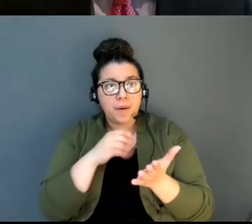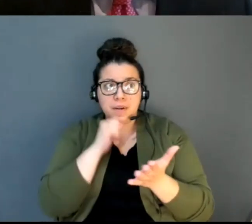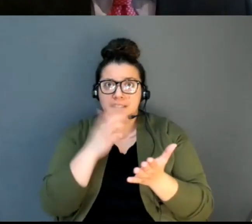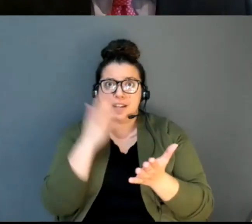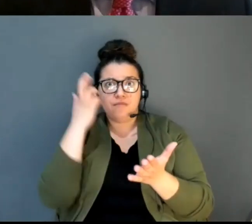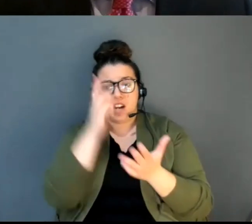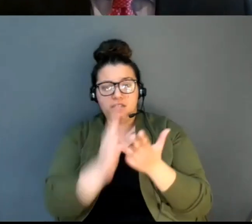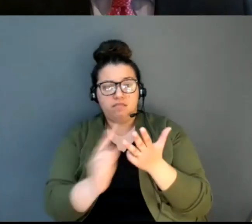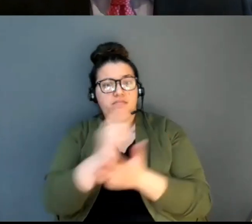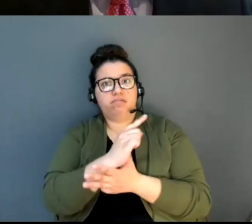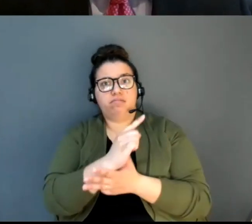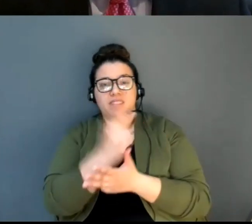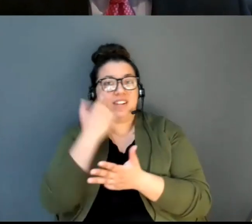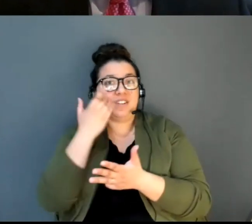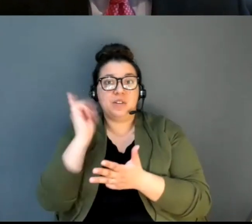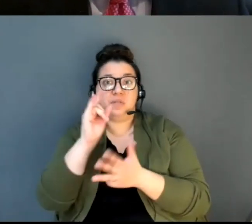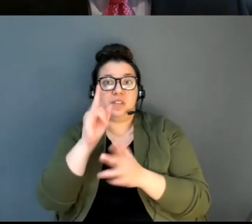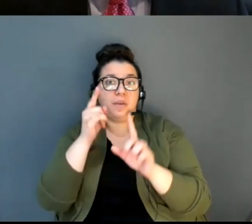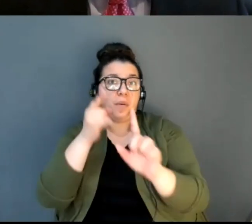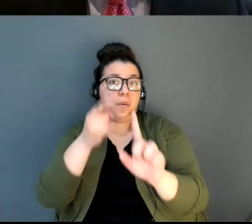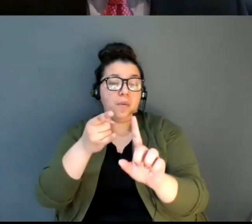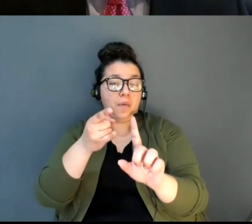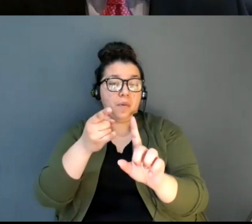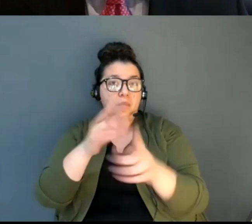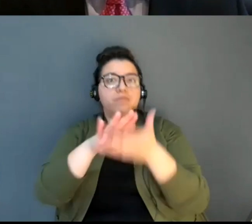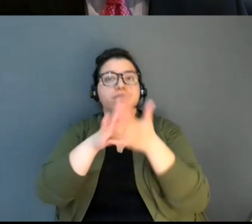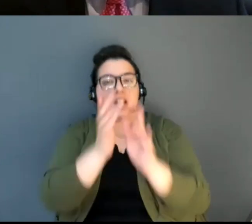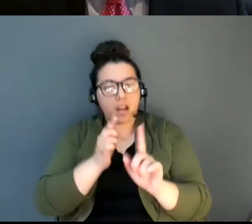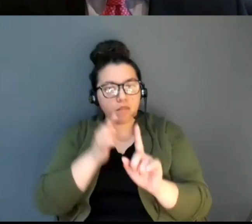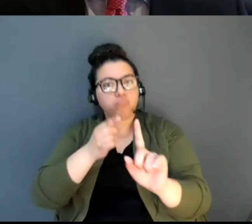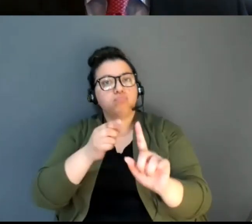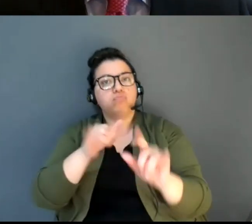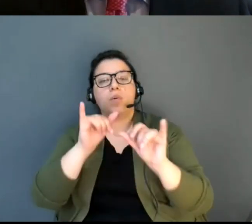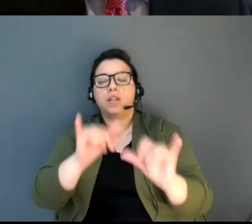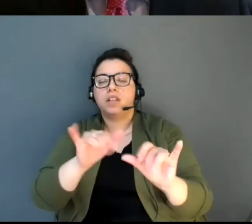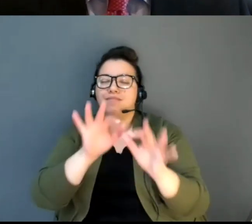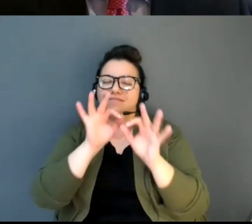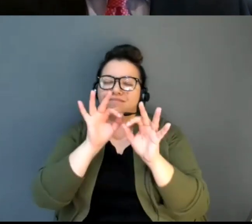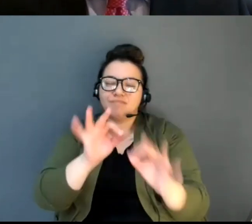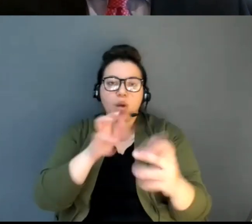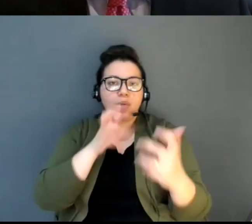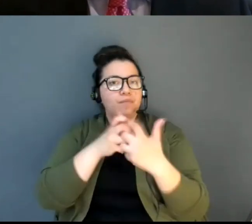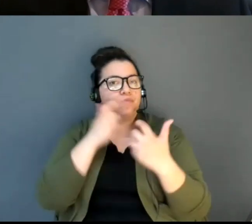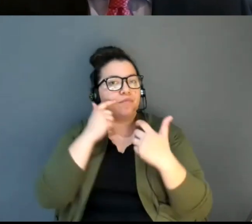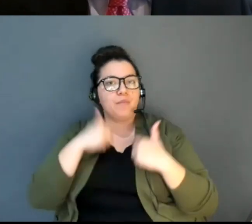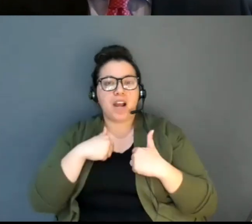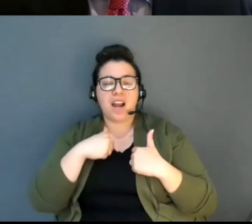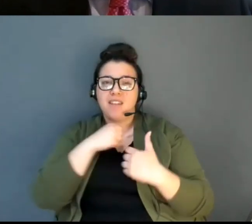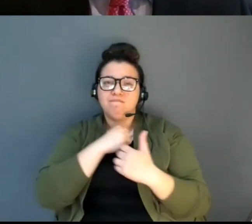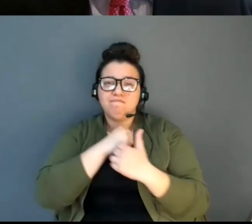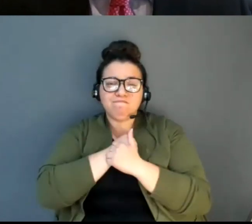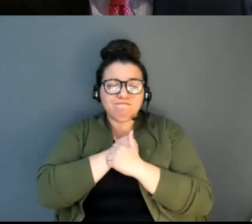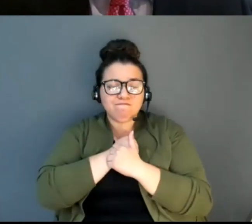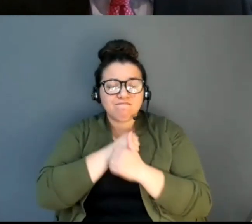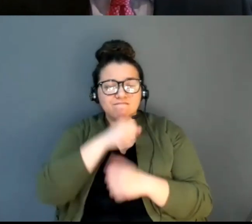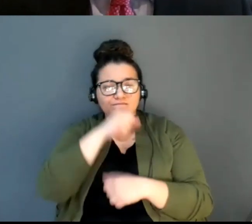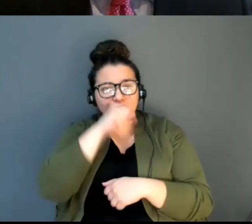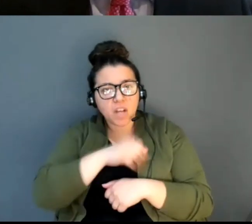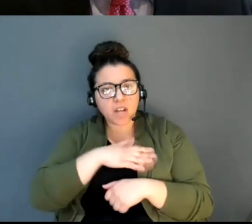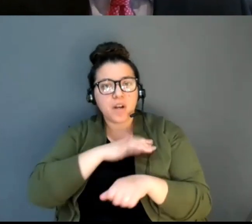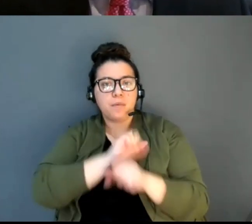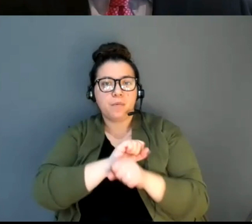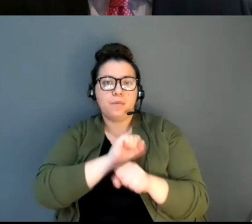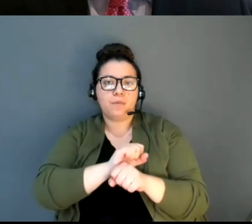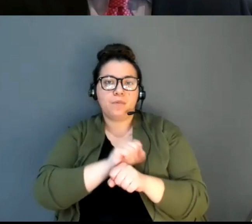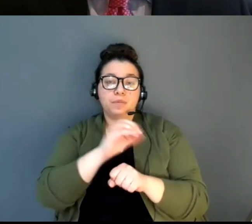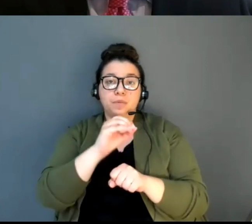that's something I wanted to do. And as it turns out, it's exactly the right fit for me. I absolutely love what I'm doing. And so